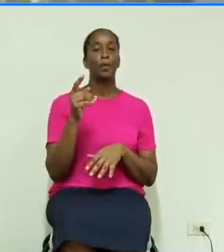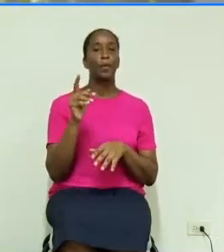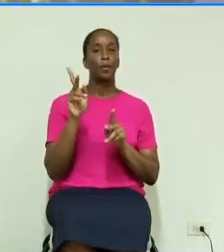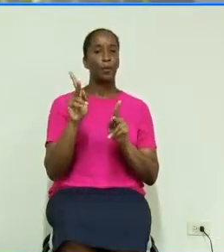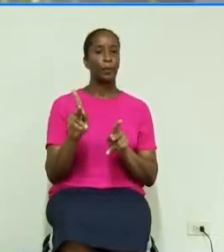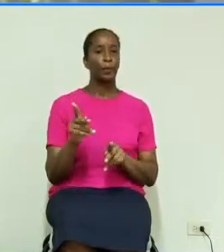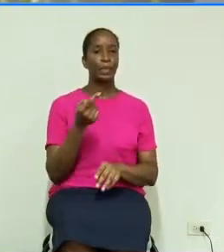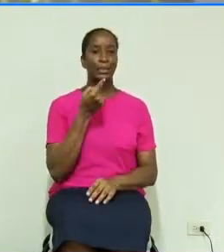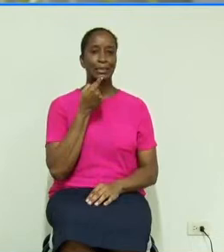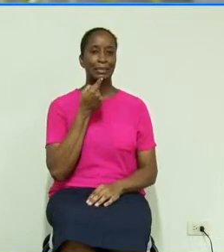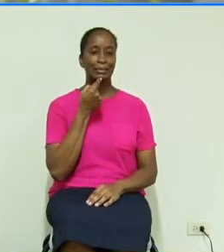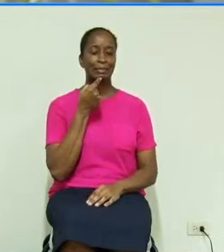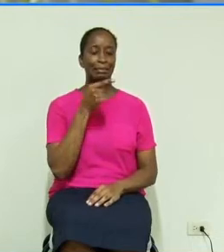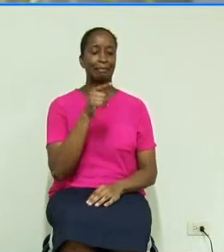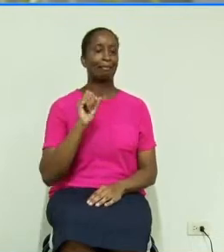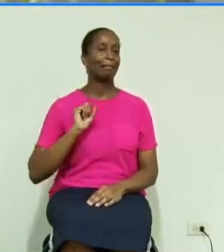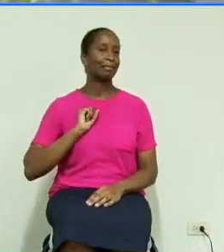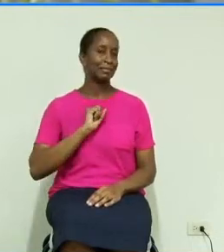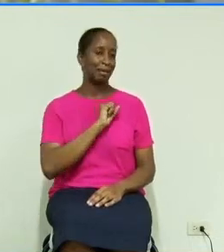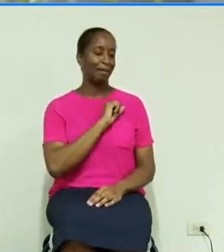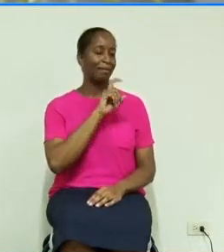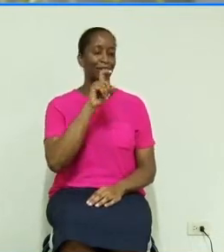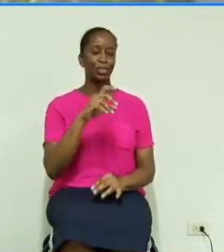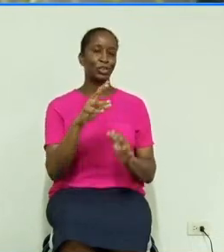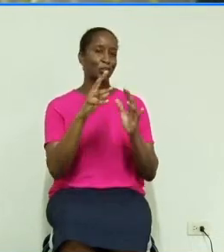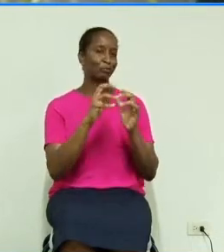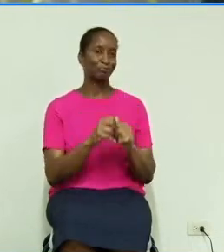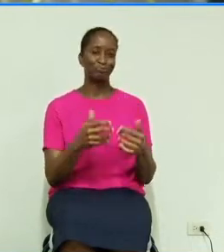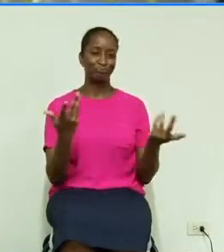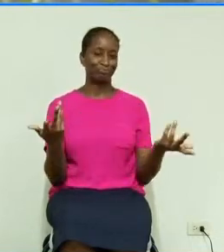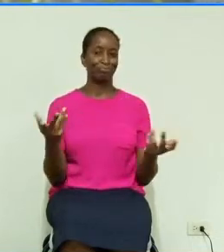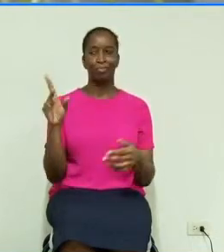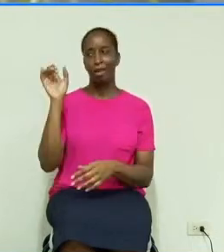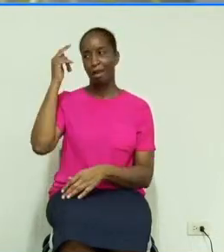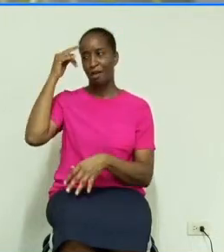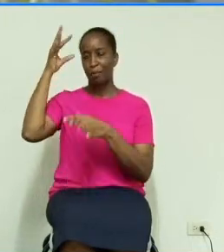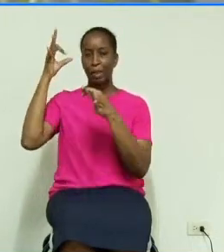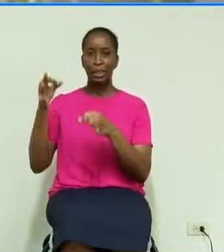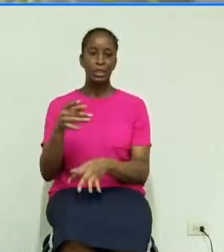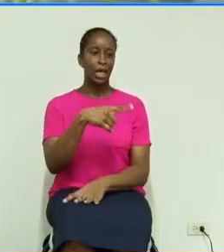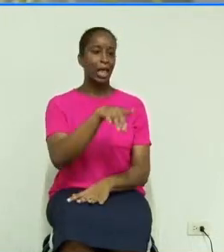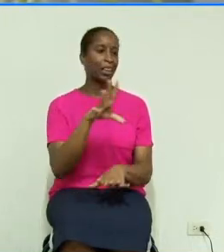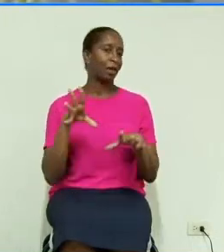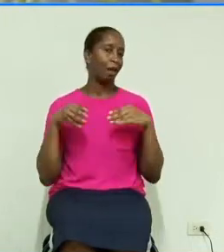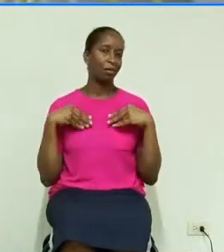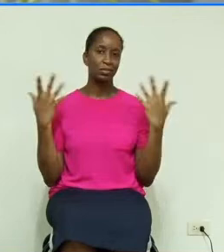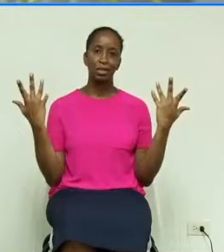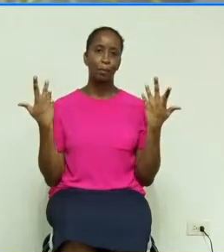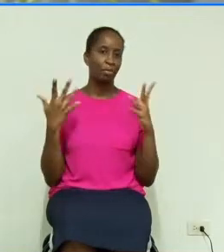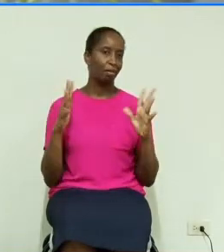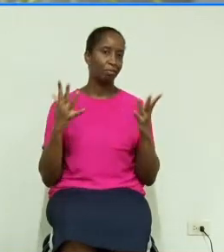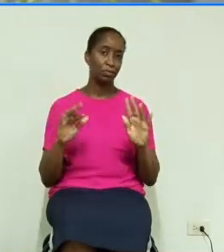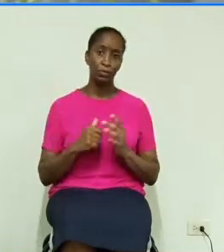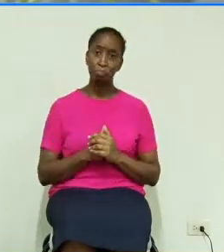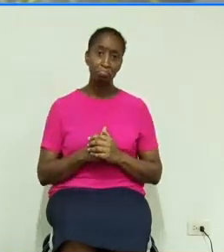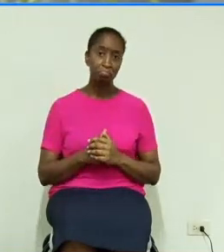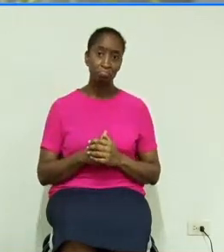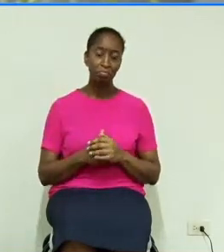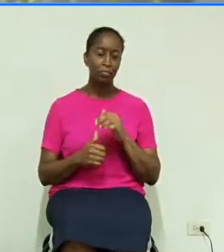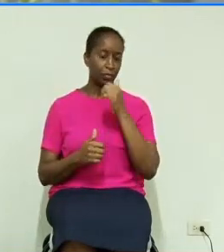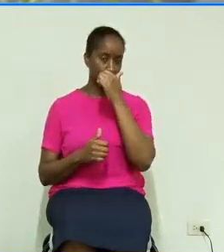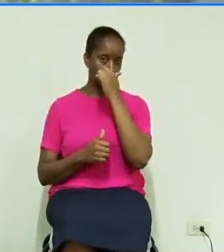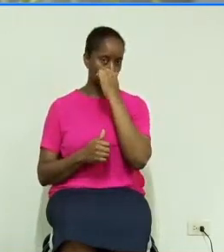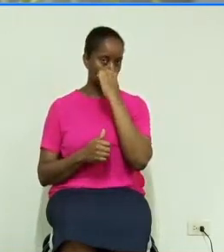it is a rubber stamp. Now, most people on the panel have said that the Senate is not a rubber stamp. But if the Senate were